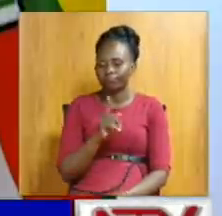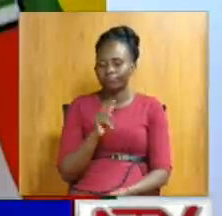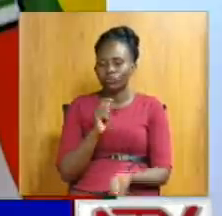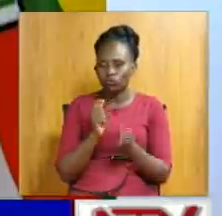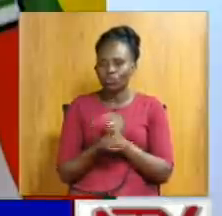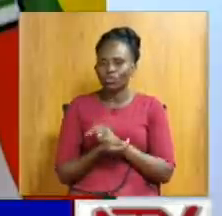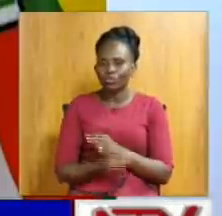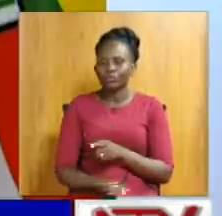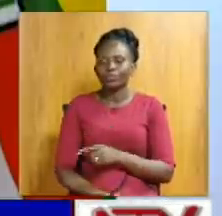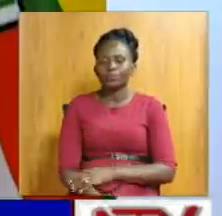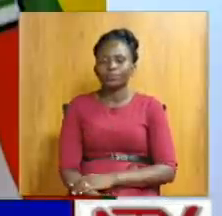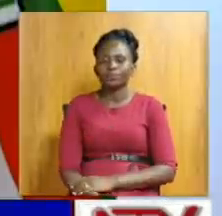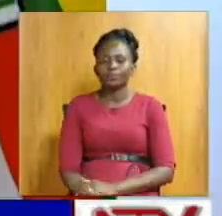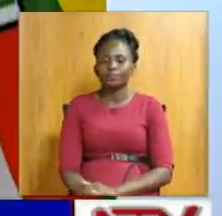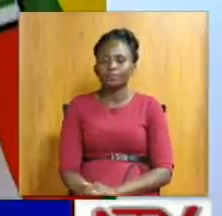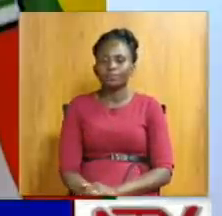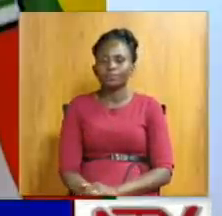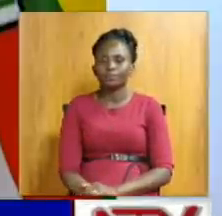of the measures,